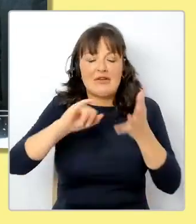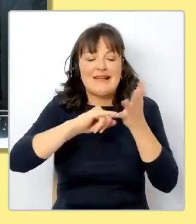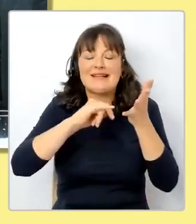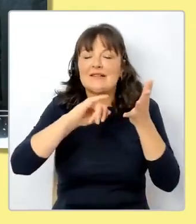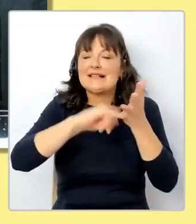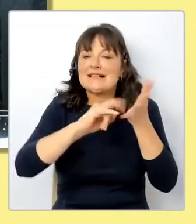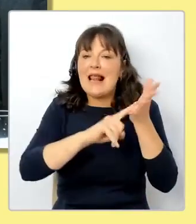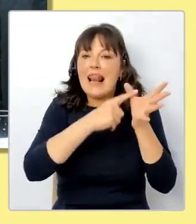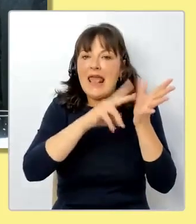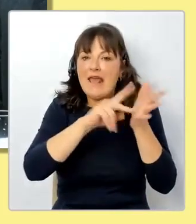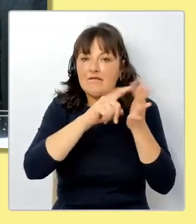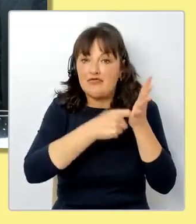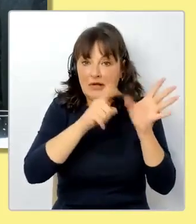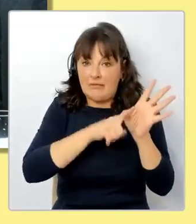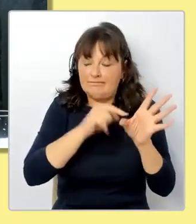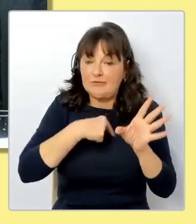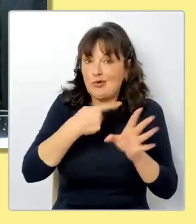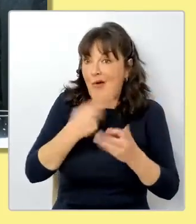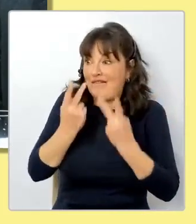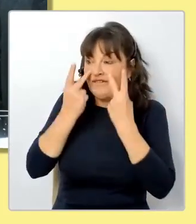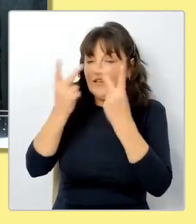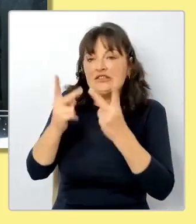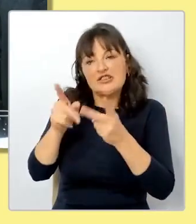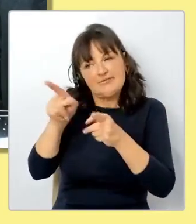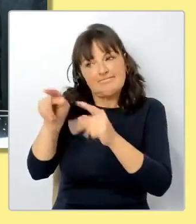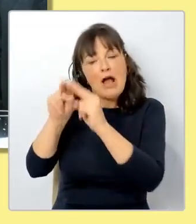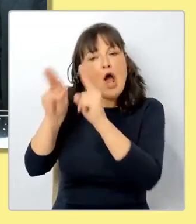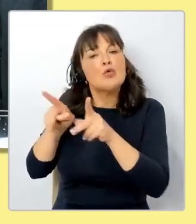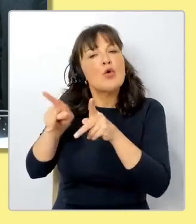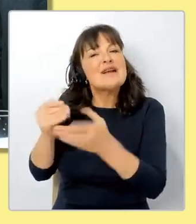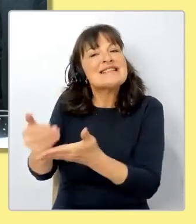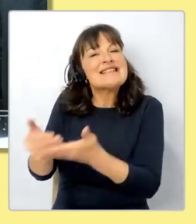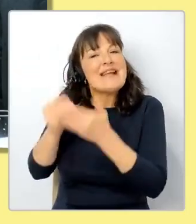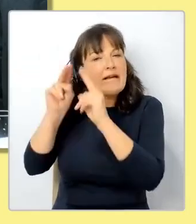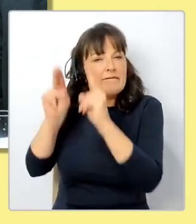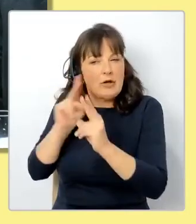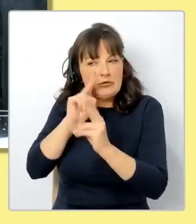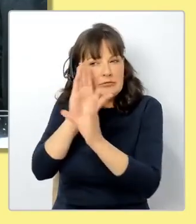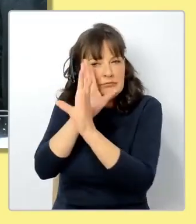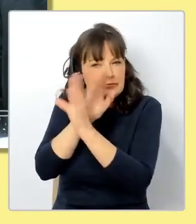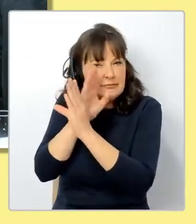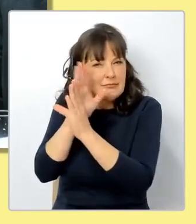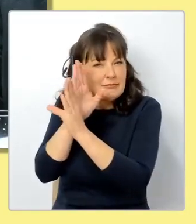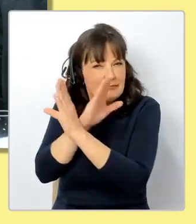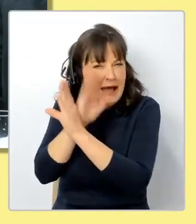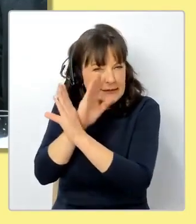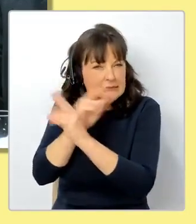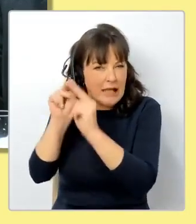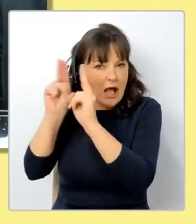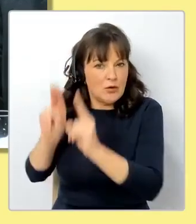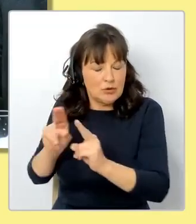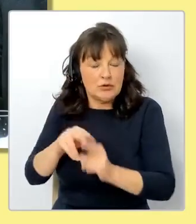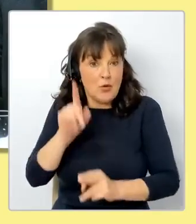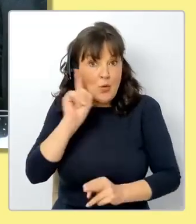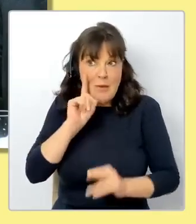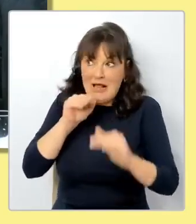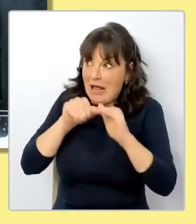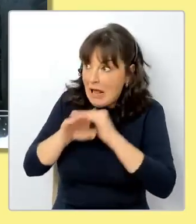house. Obviously, we were, you know, taken in. They were low where it was. The women there had been